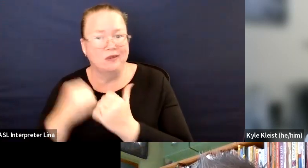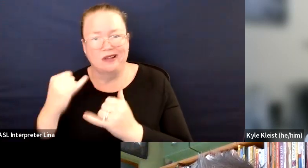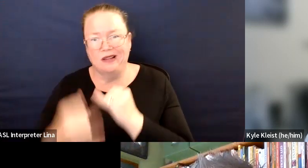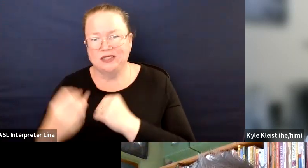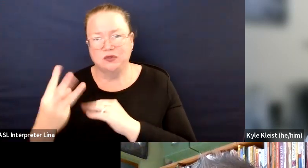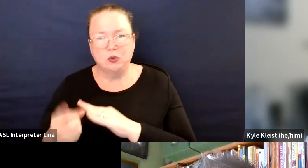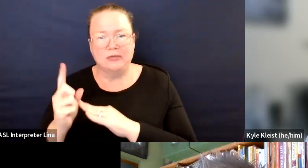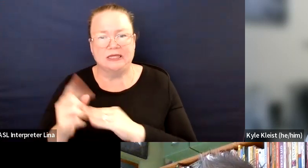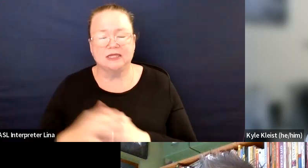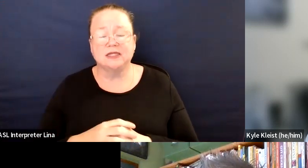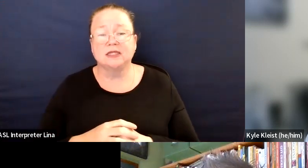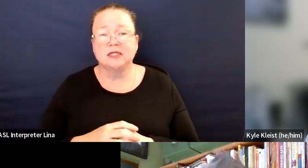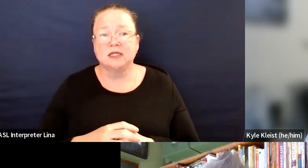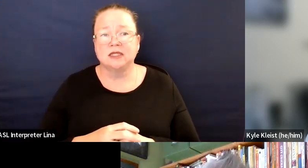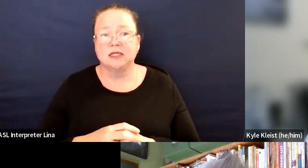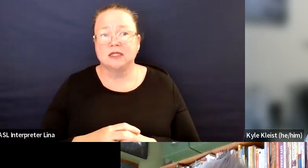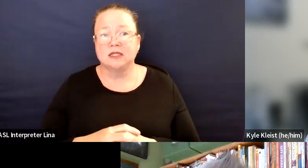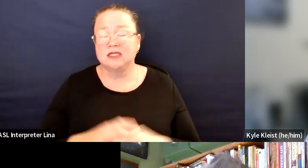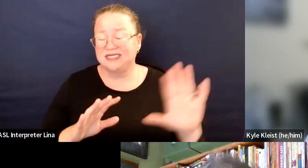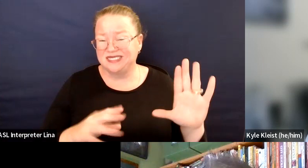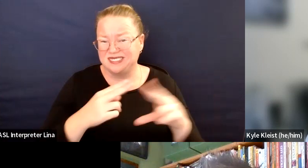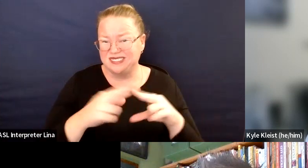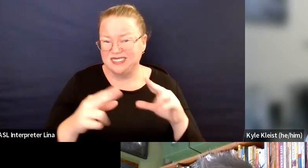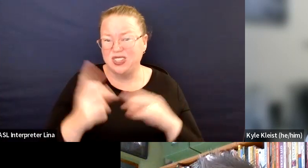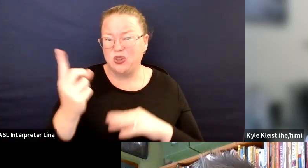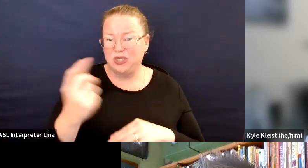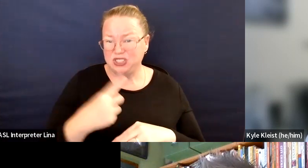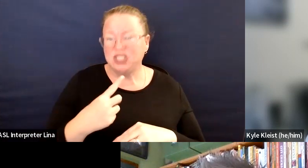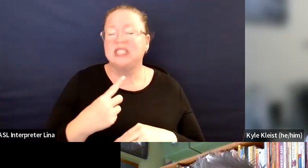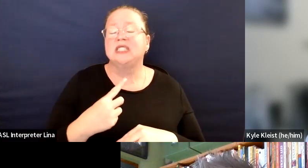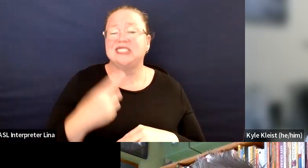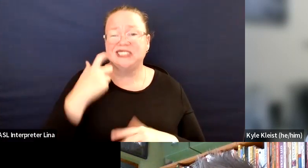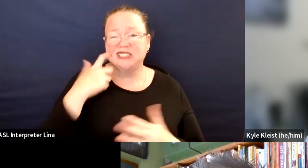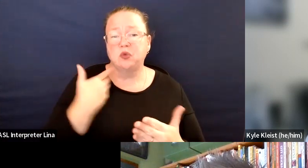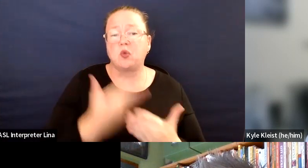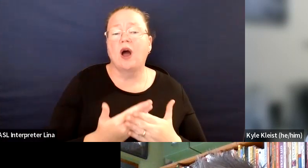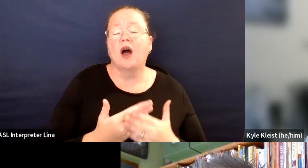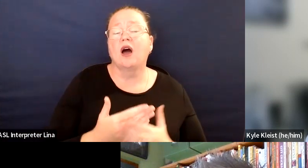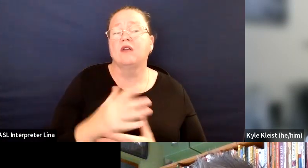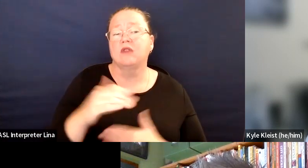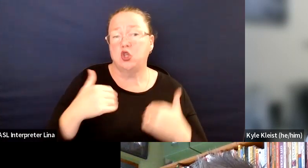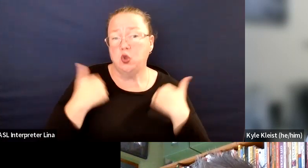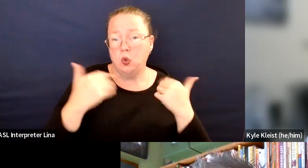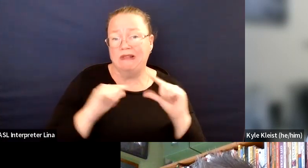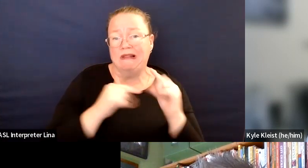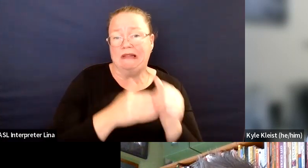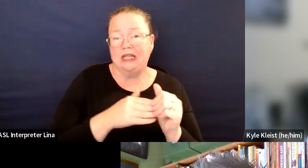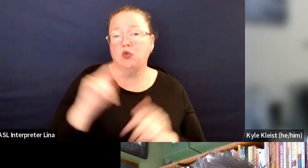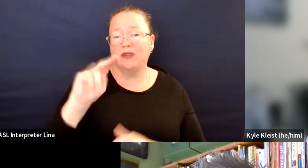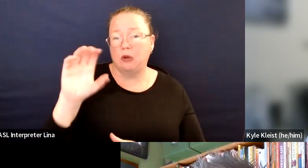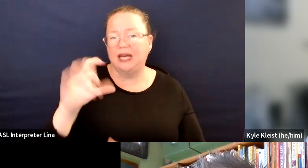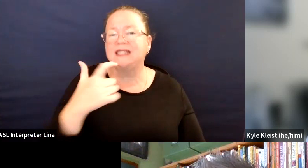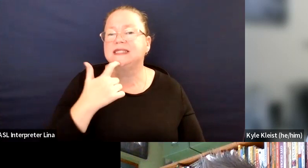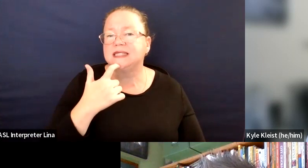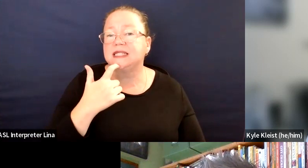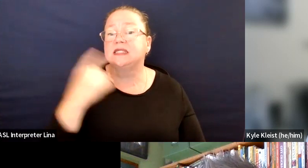minutes? Really quickly, we do have a question to come in. It's from Youth Lead North Carolina. It says,